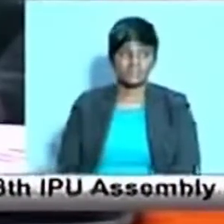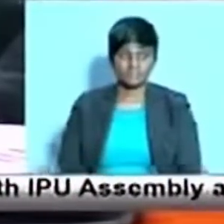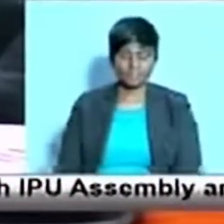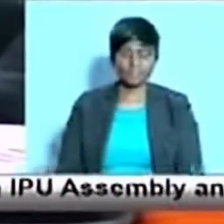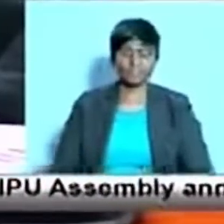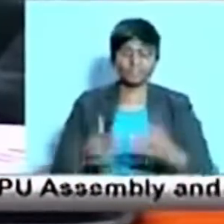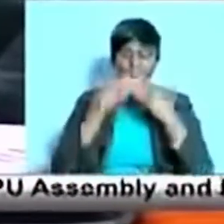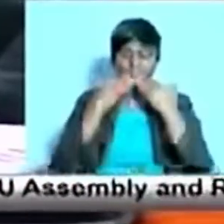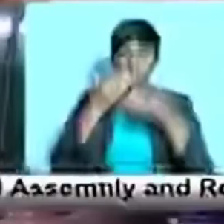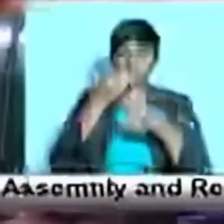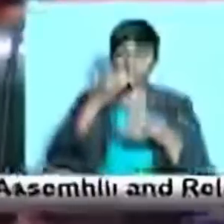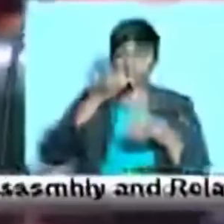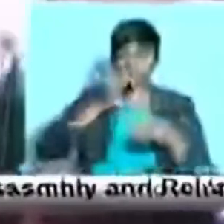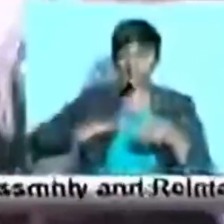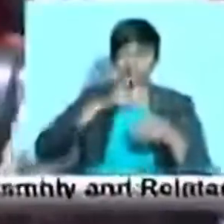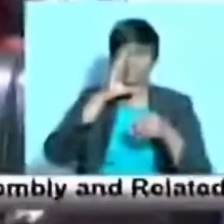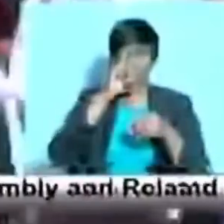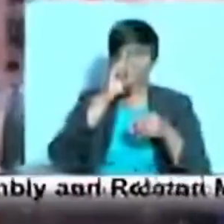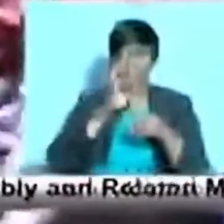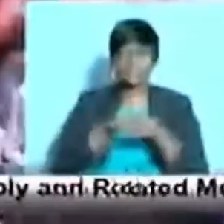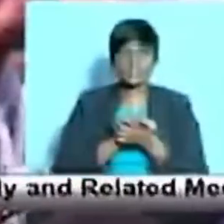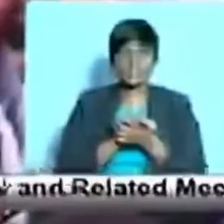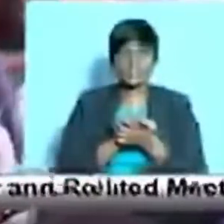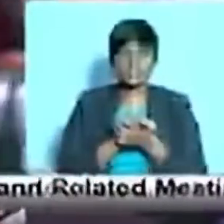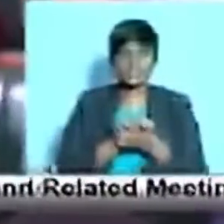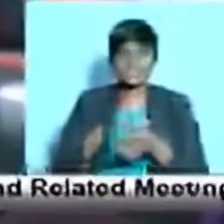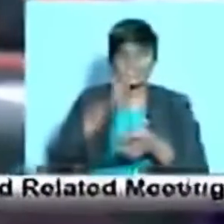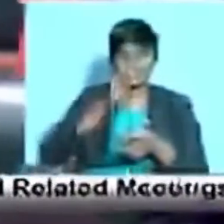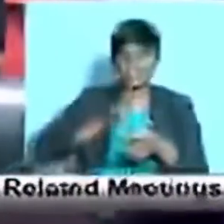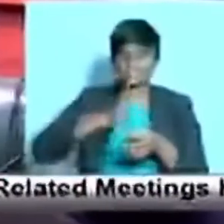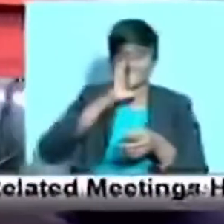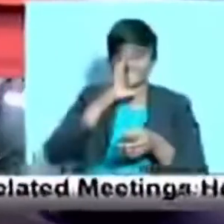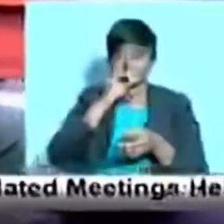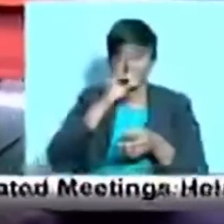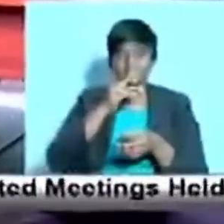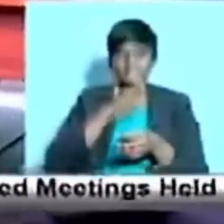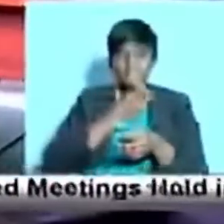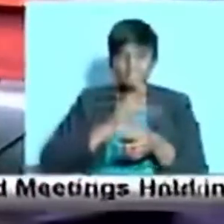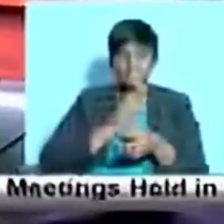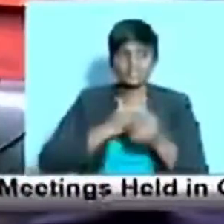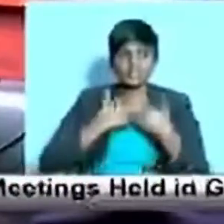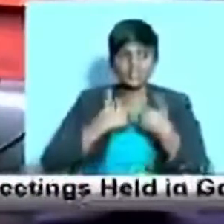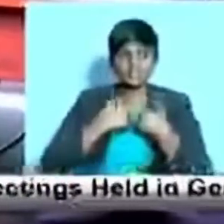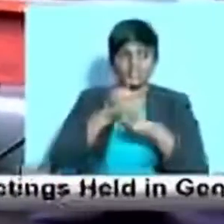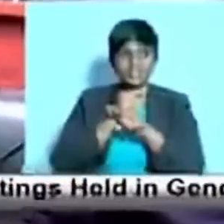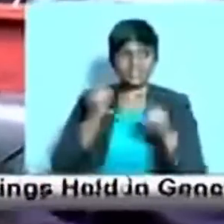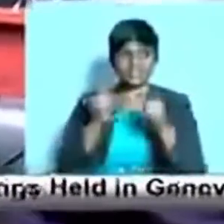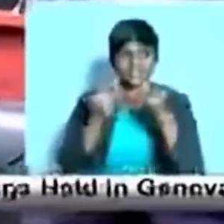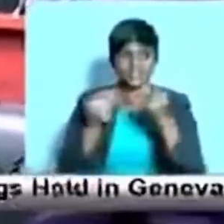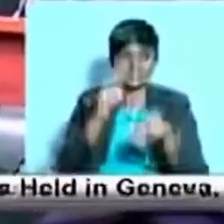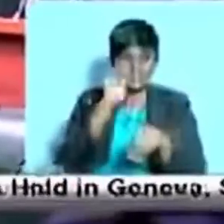Thank you, Madam Speaker. Madam Speaker, I have just few words to add to this